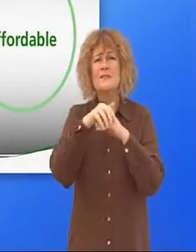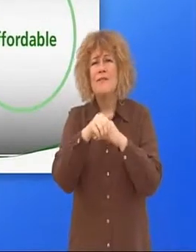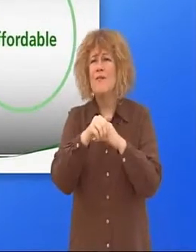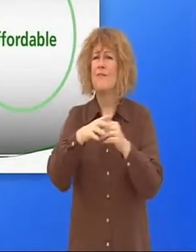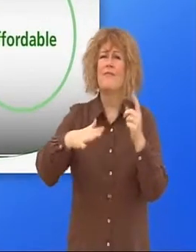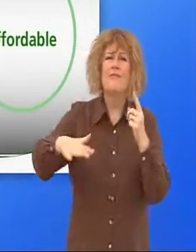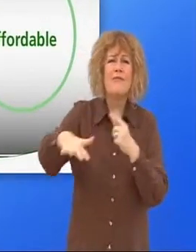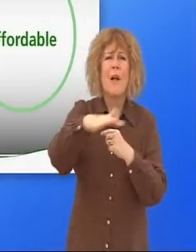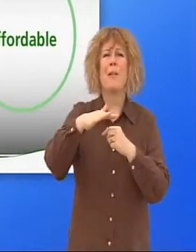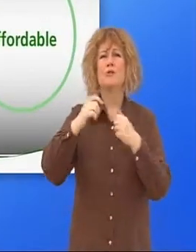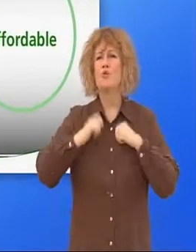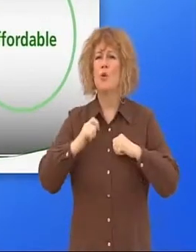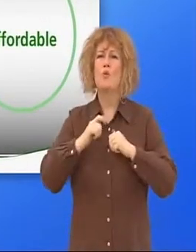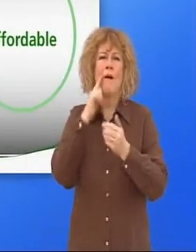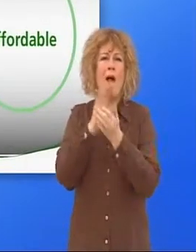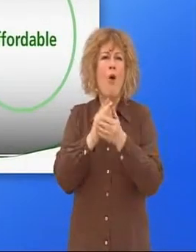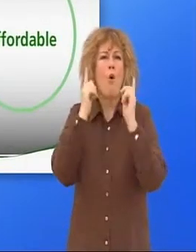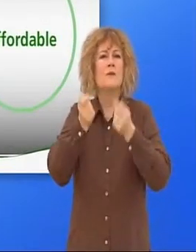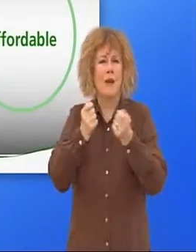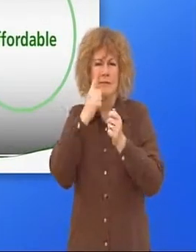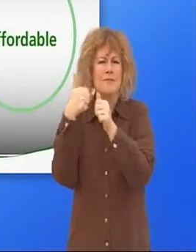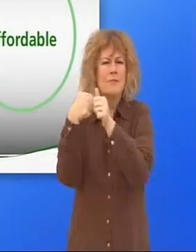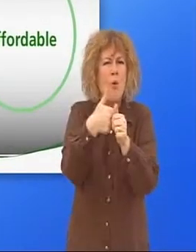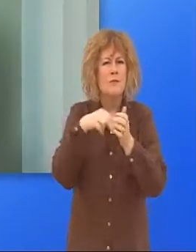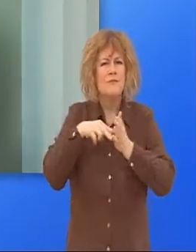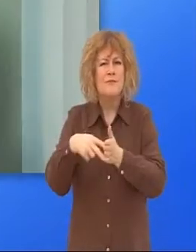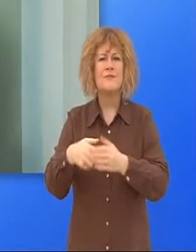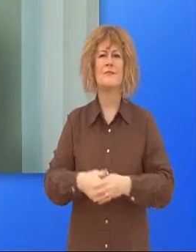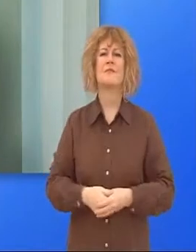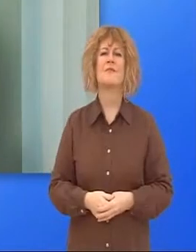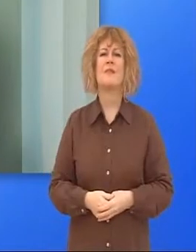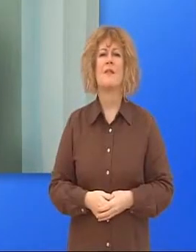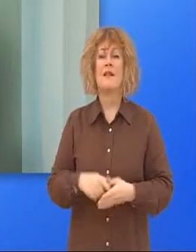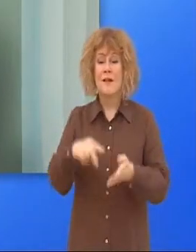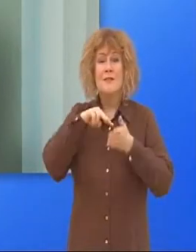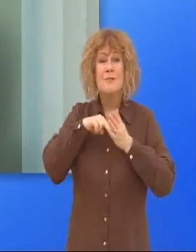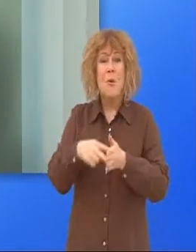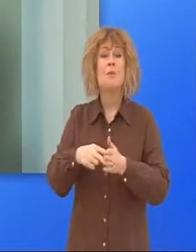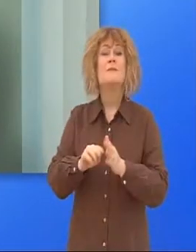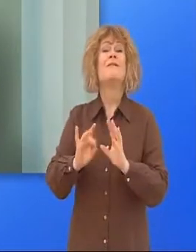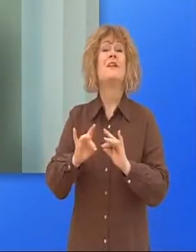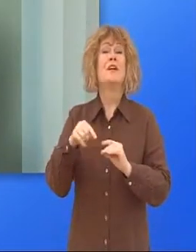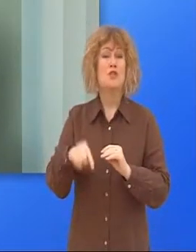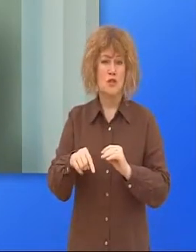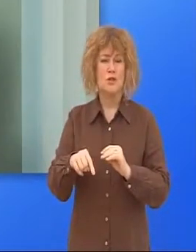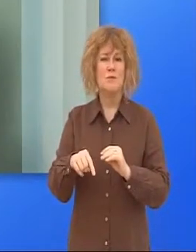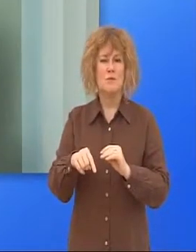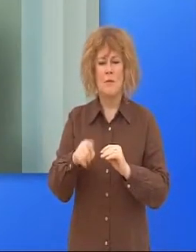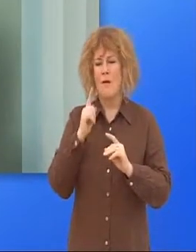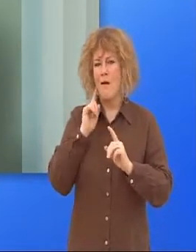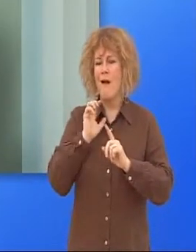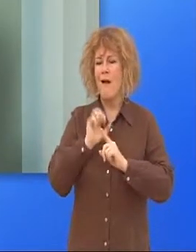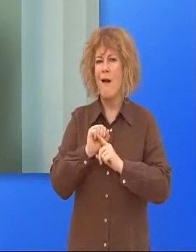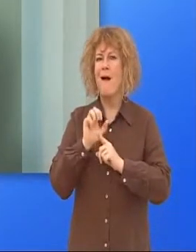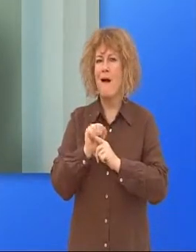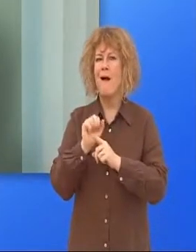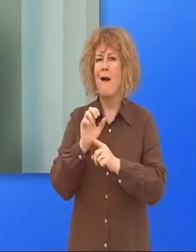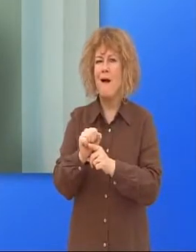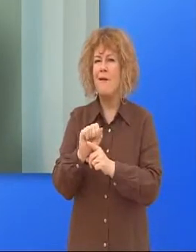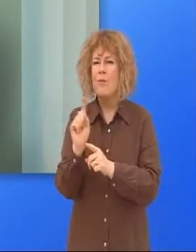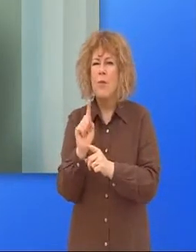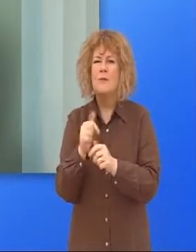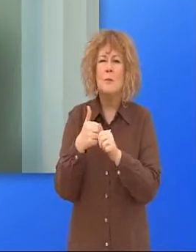relative, friend or social worker or care coordinator. Once the support plan has been completed and it's identified